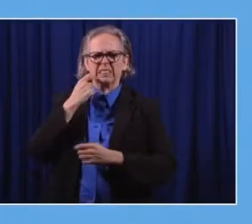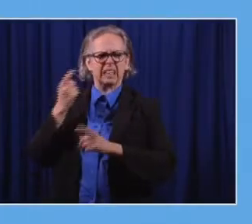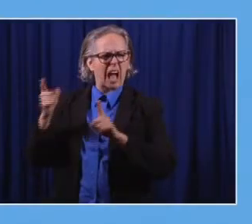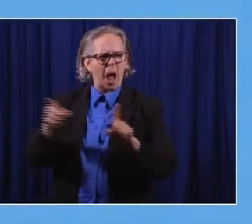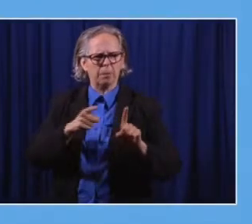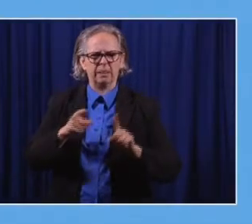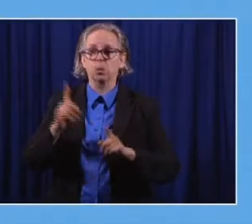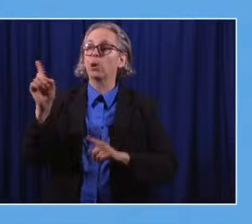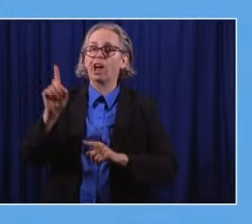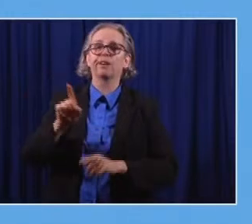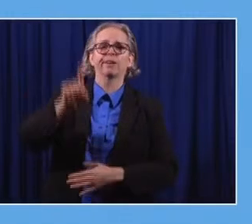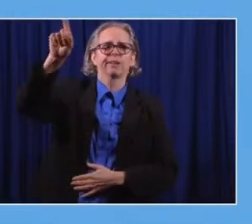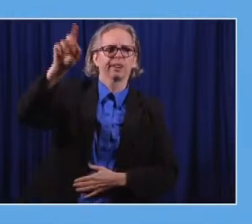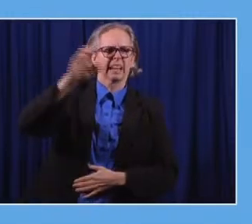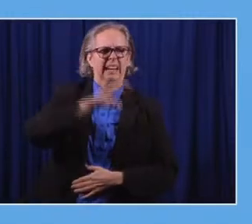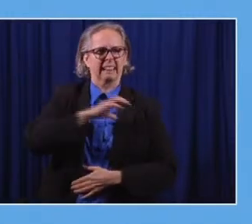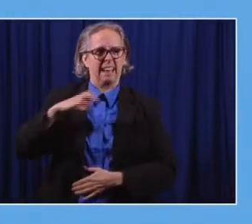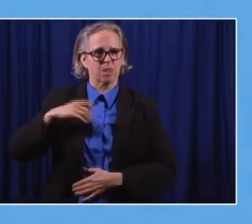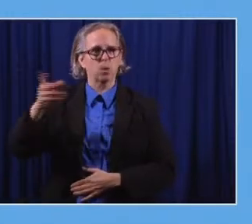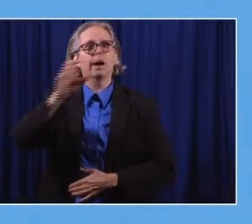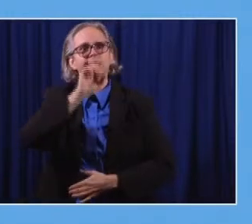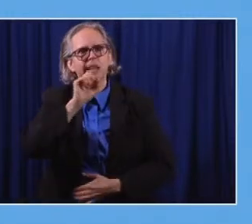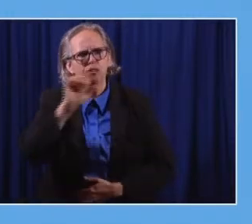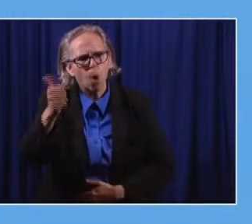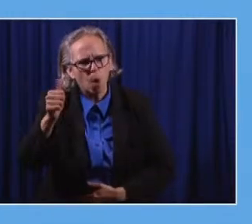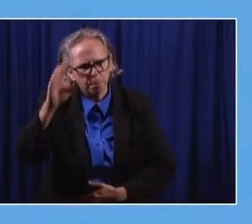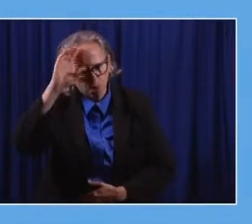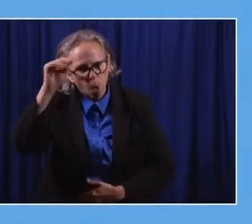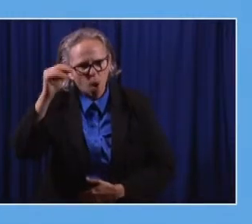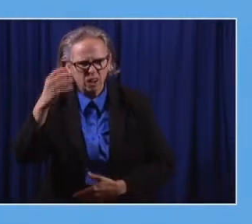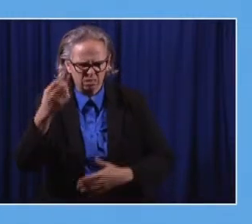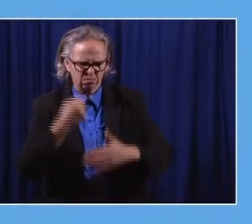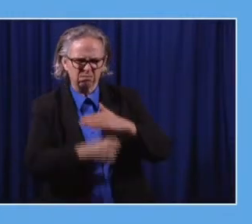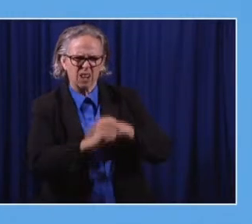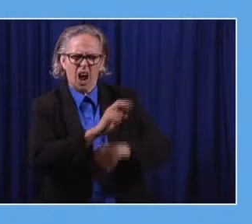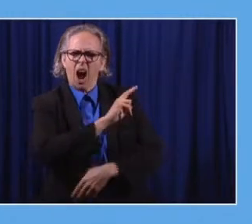10-year-old boy hospitalized after being shot in the back.